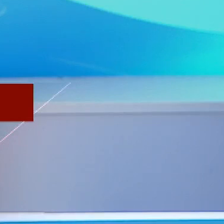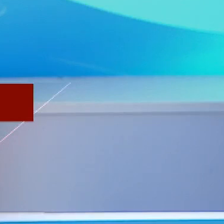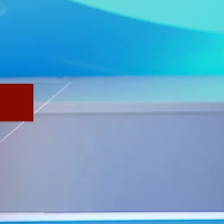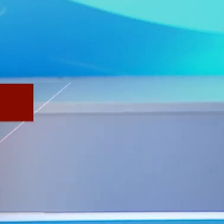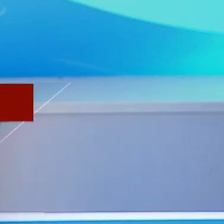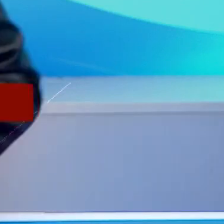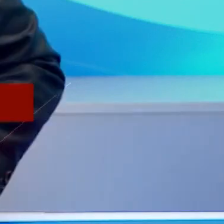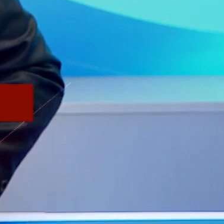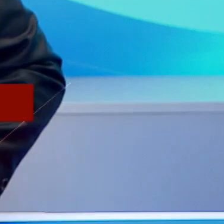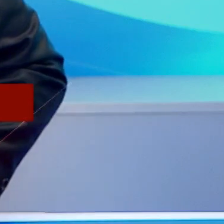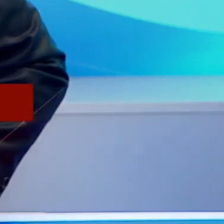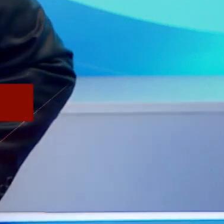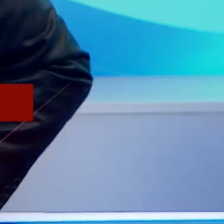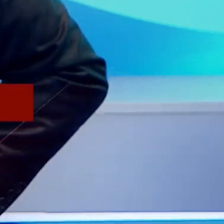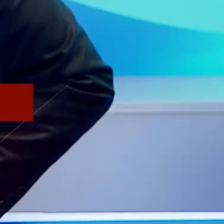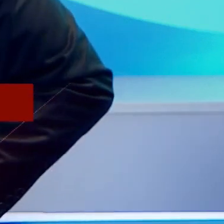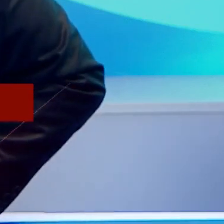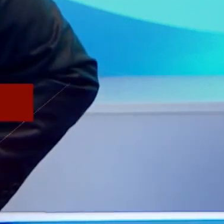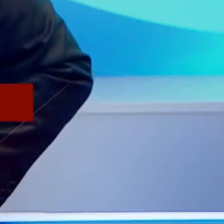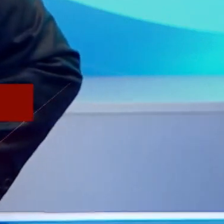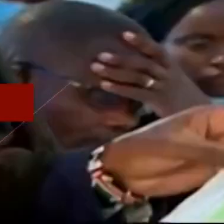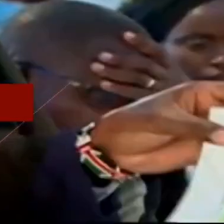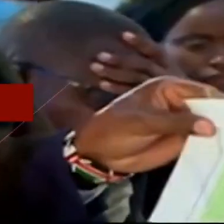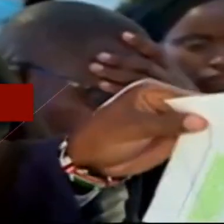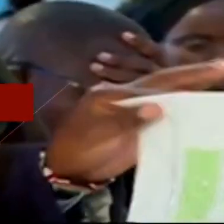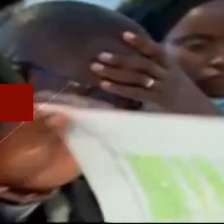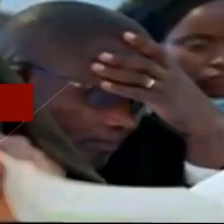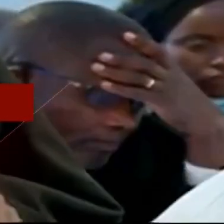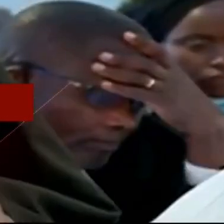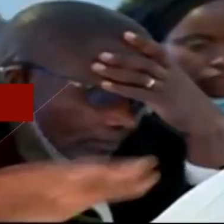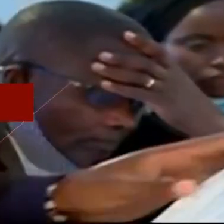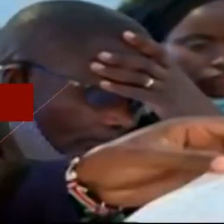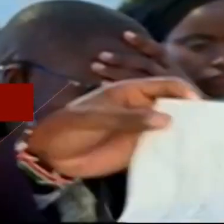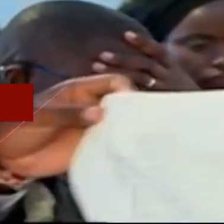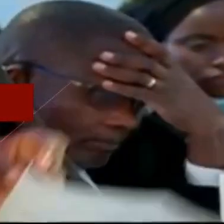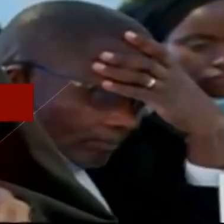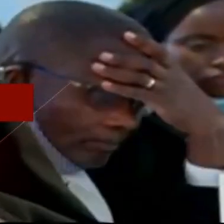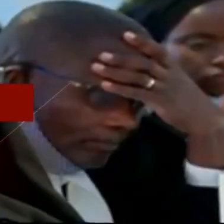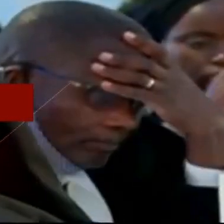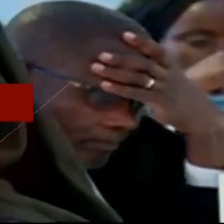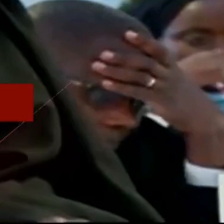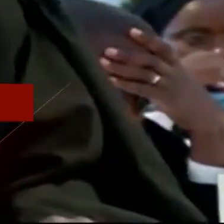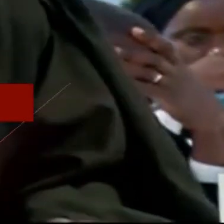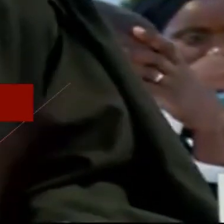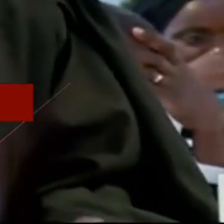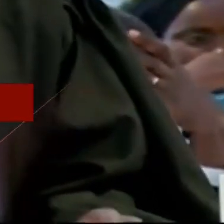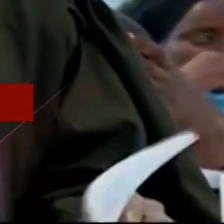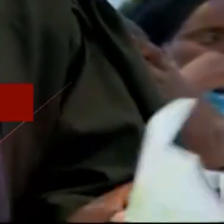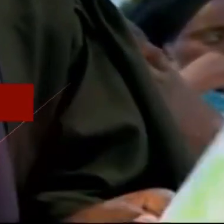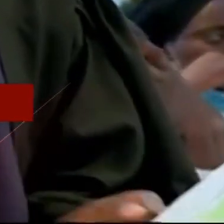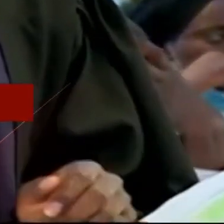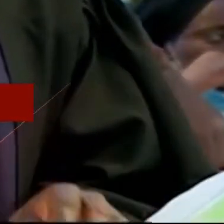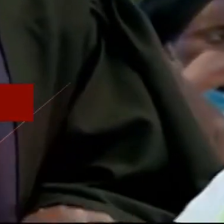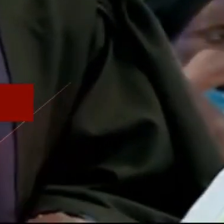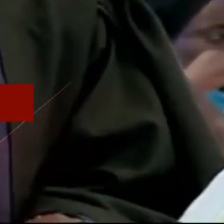packed show we have for this evening. The president has the rights, like any other Kenyan under Article 38,